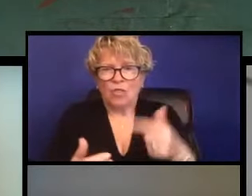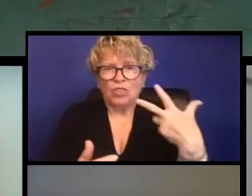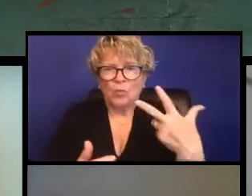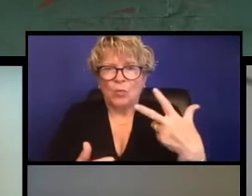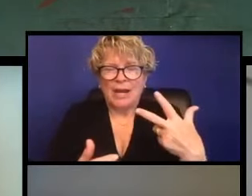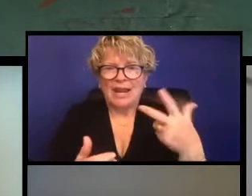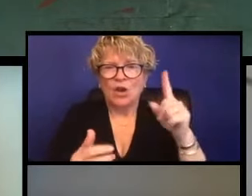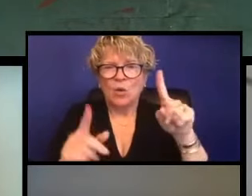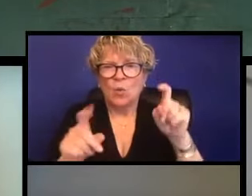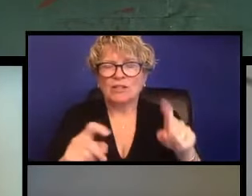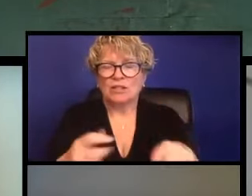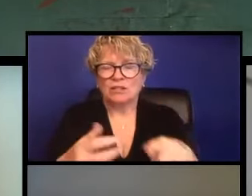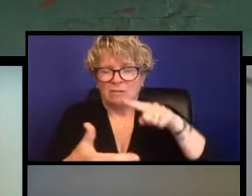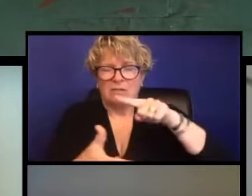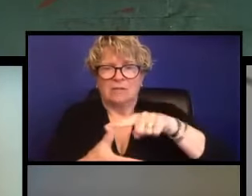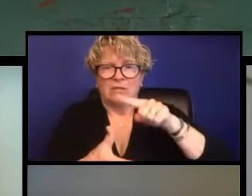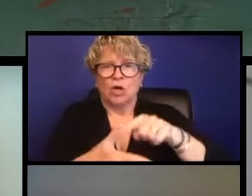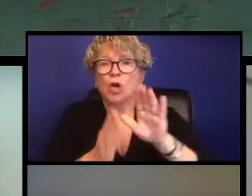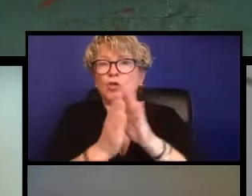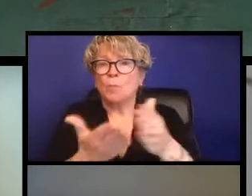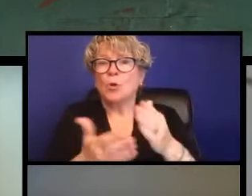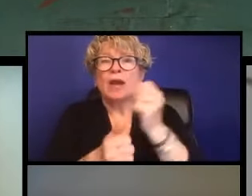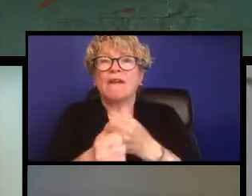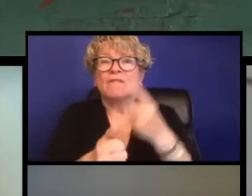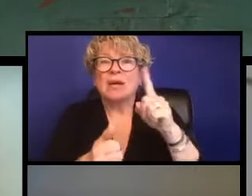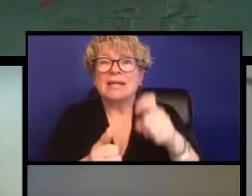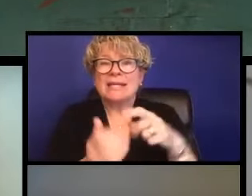The book you think everyone needs to read right now.